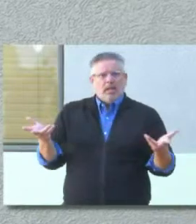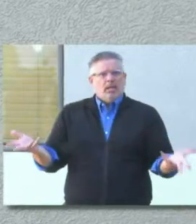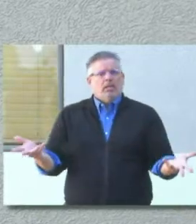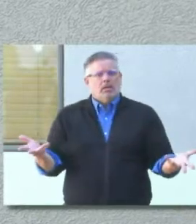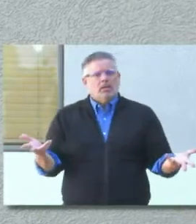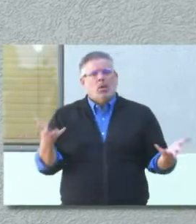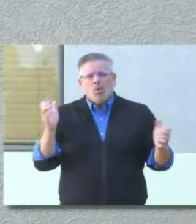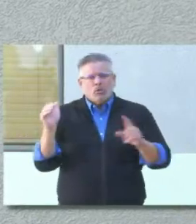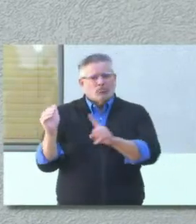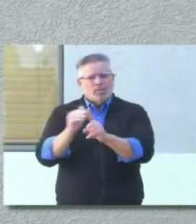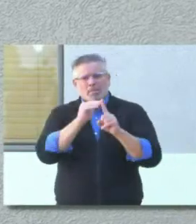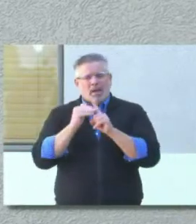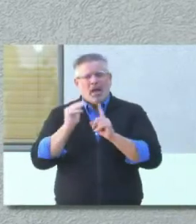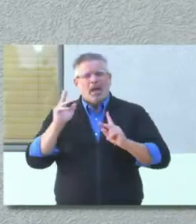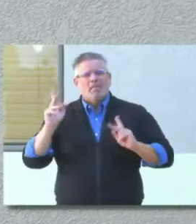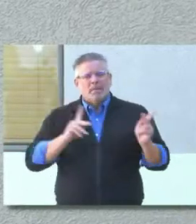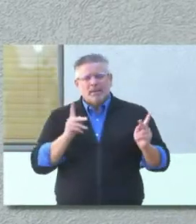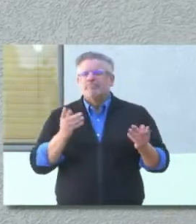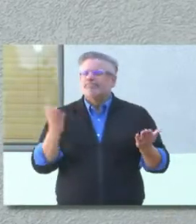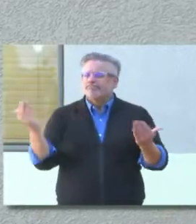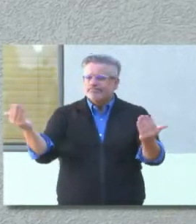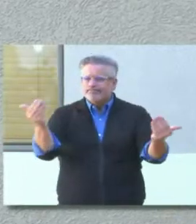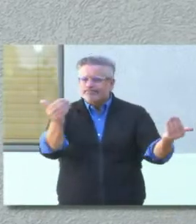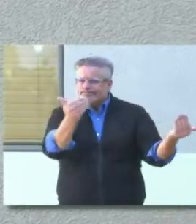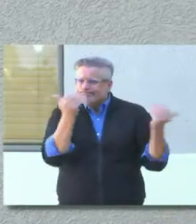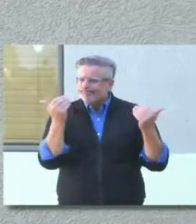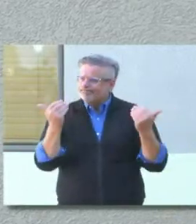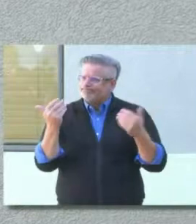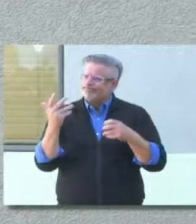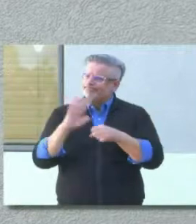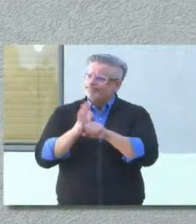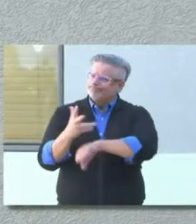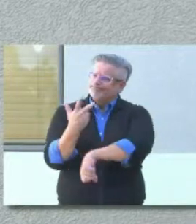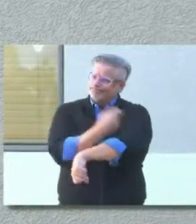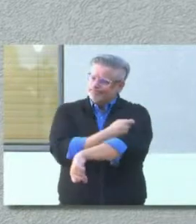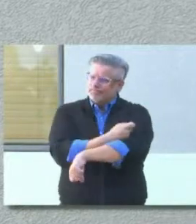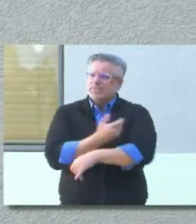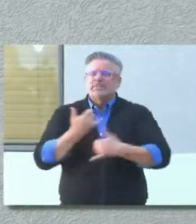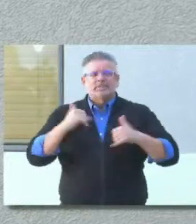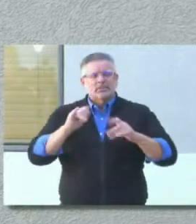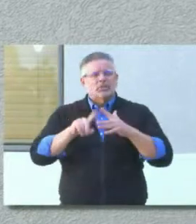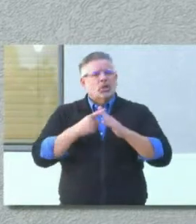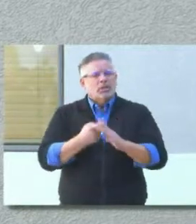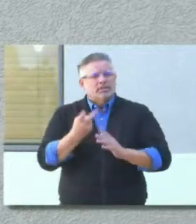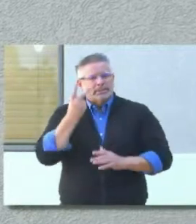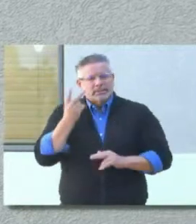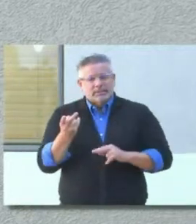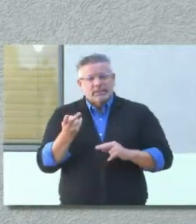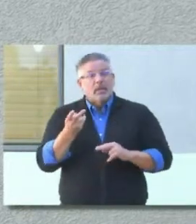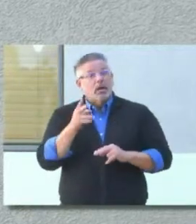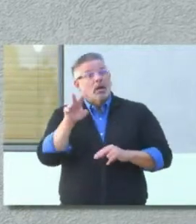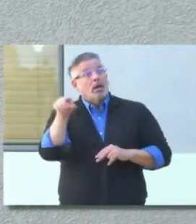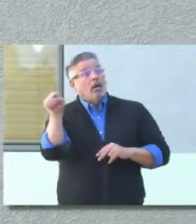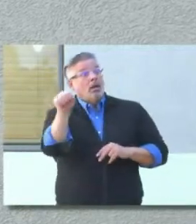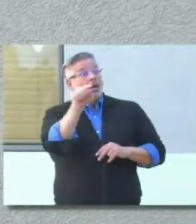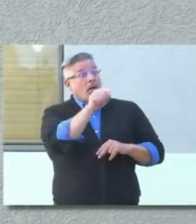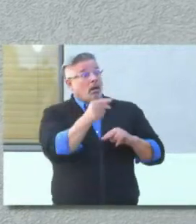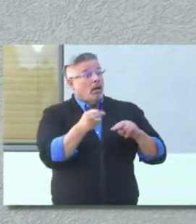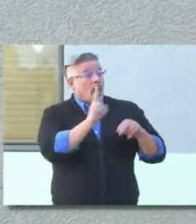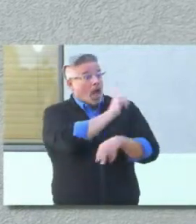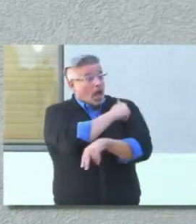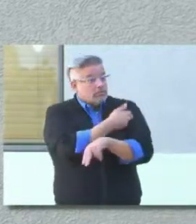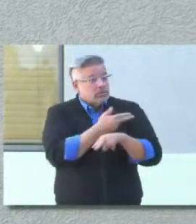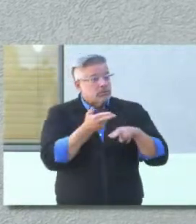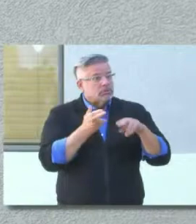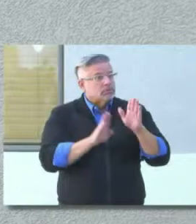So we want to remind people to avail themselves, remind people that we are starting to see increase in hospitalizations. You saw some